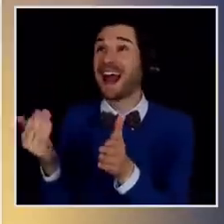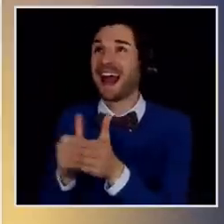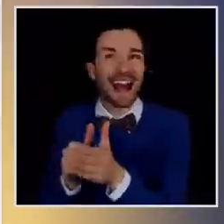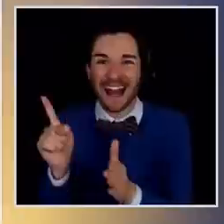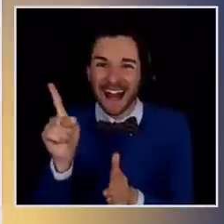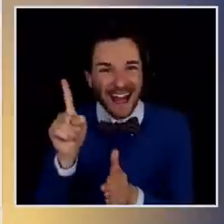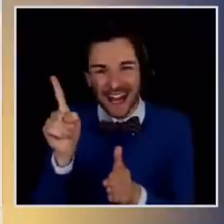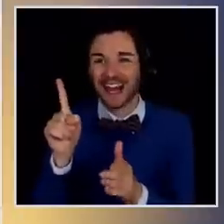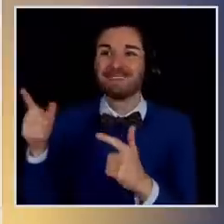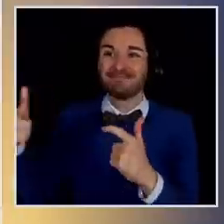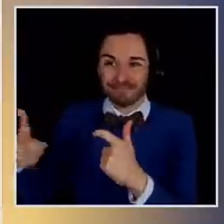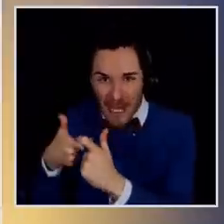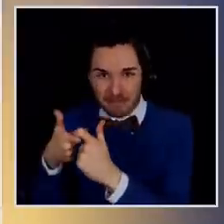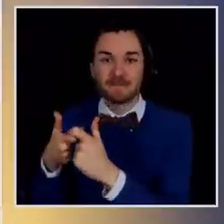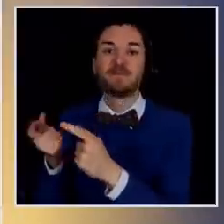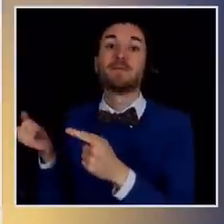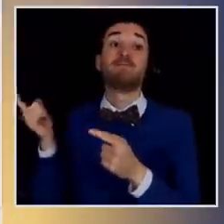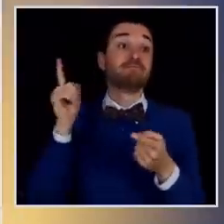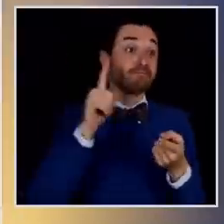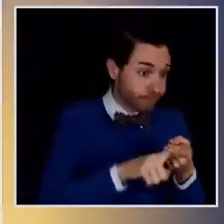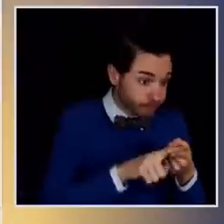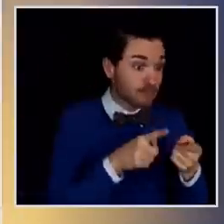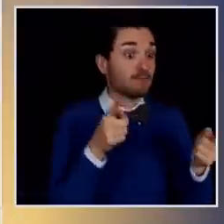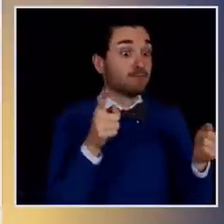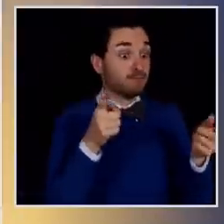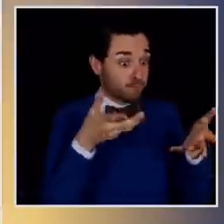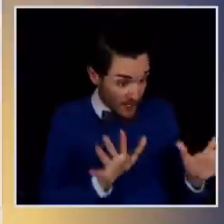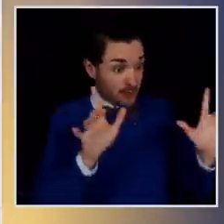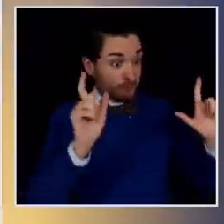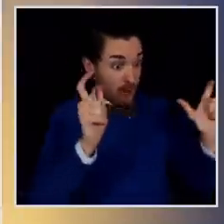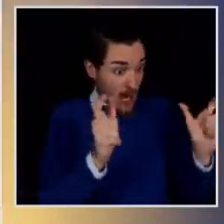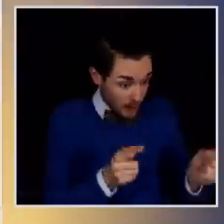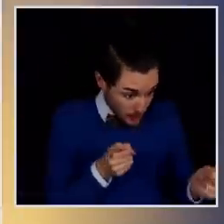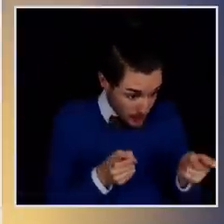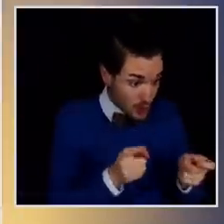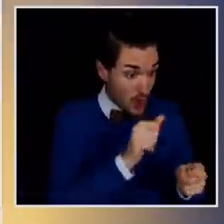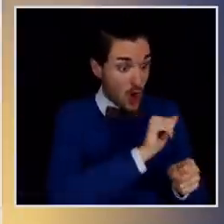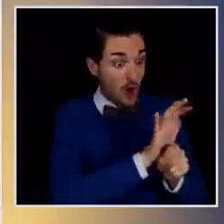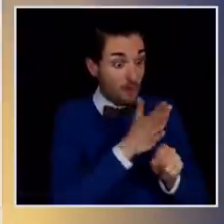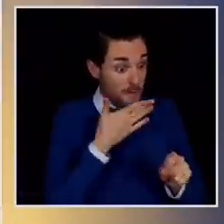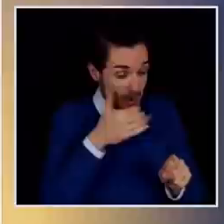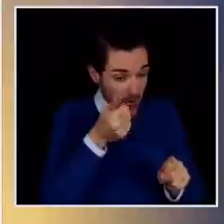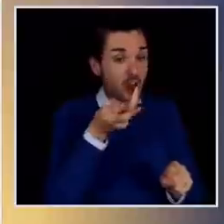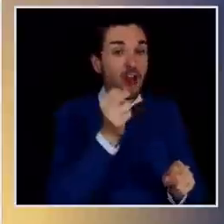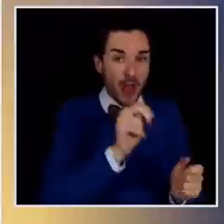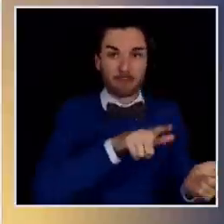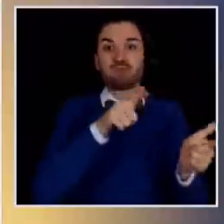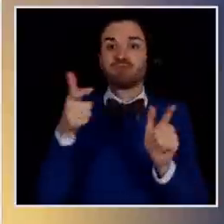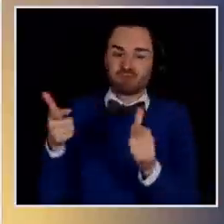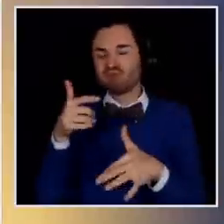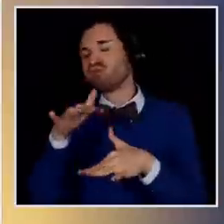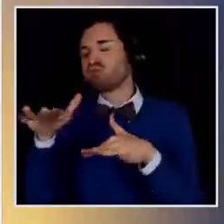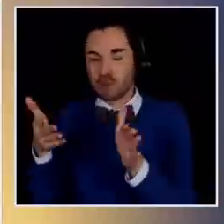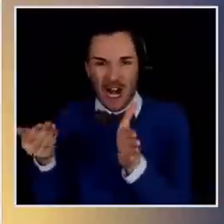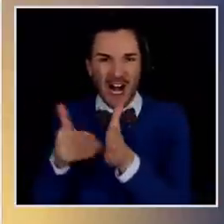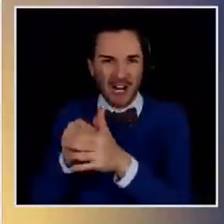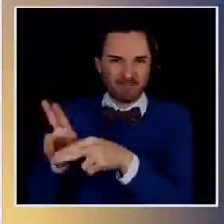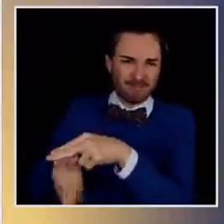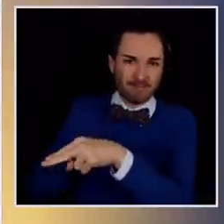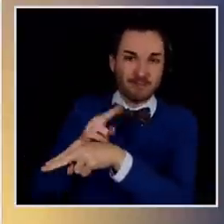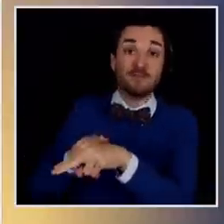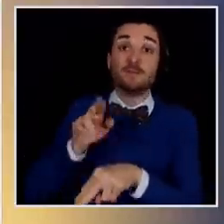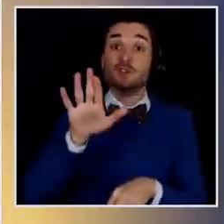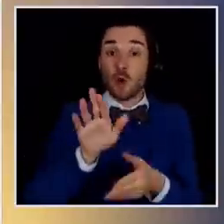to us until we get it under control. On Monday, I will name a group of leading scientists